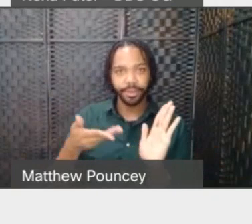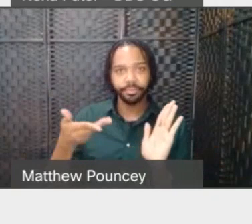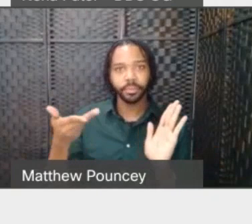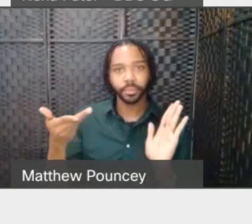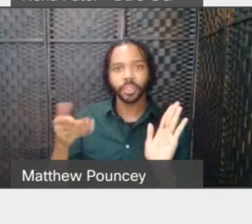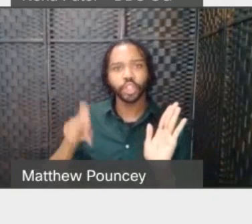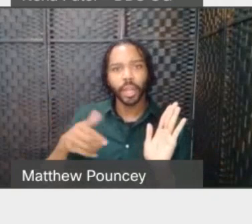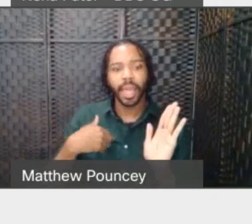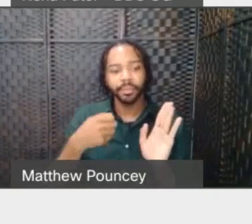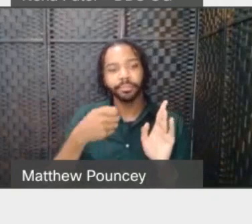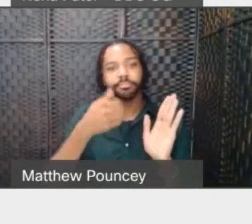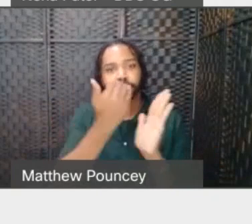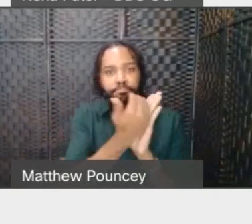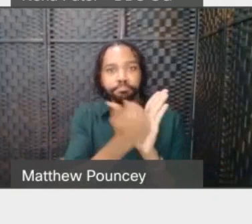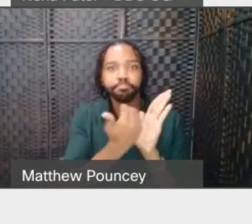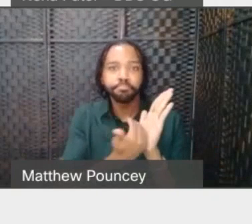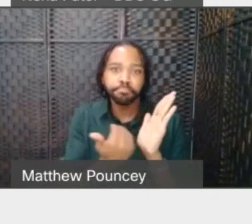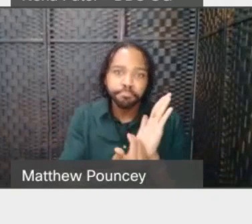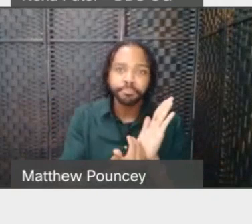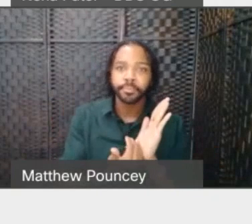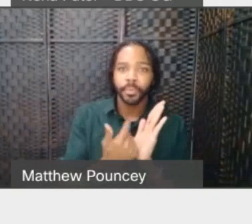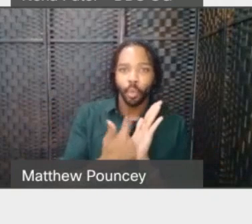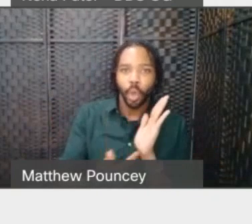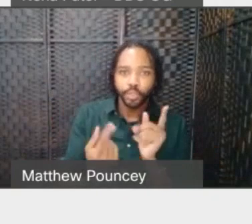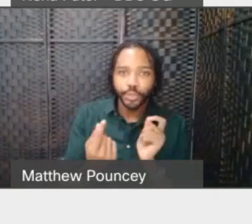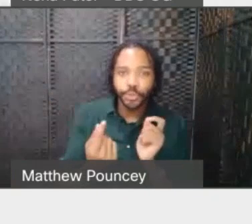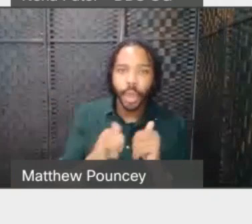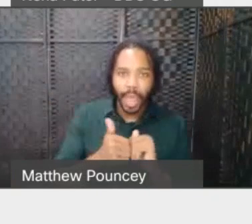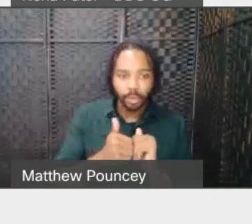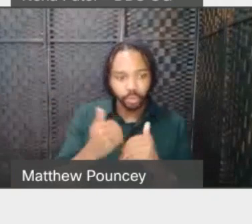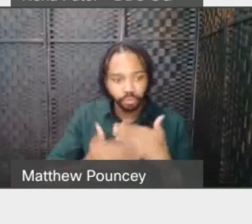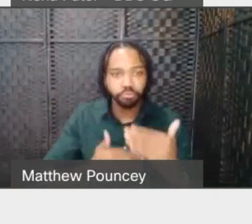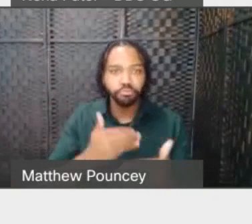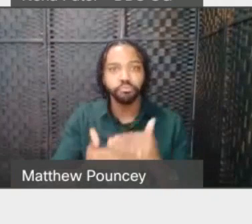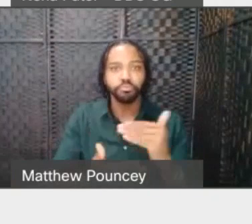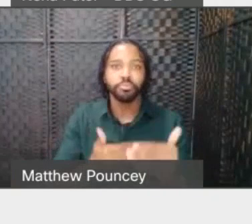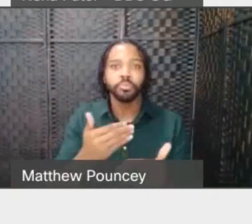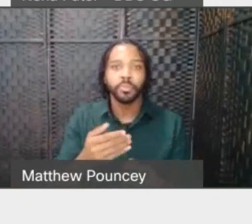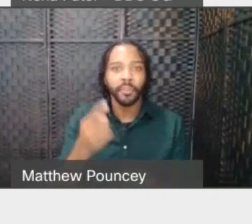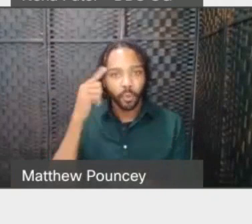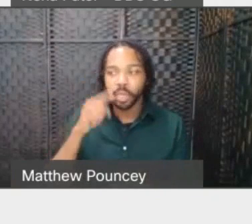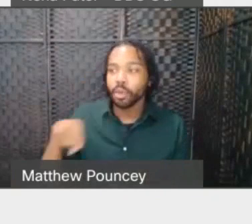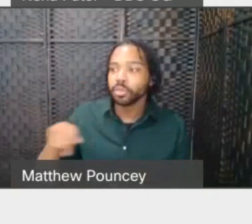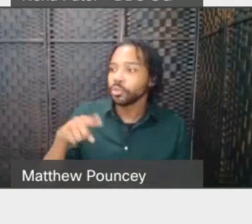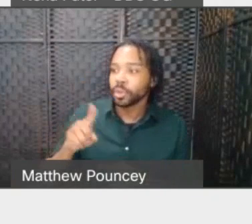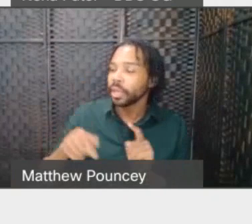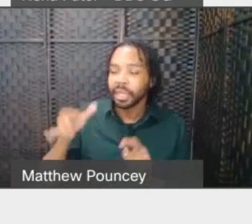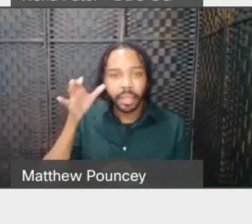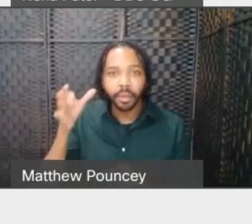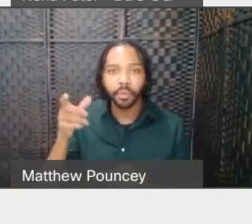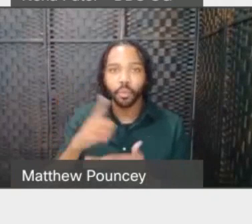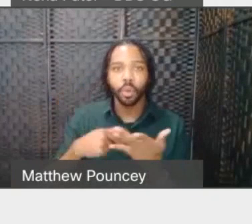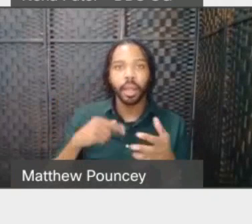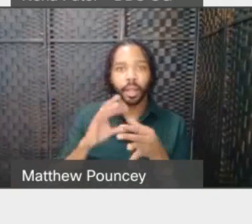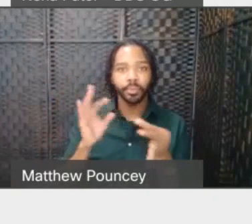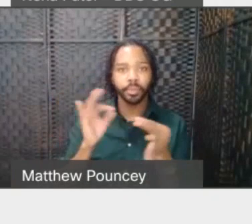the step-by-step for those who couldn't hear what I was saying and that I was given a background without the proper context. Any provider